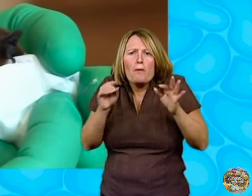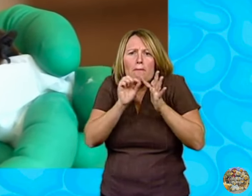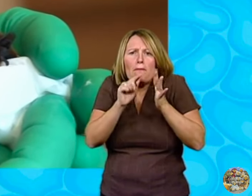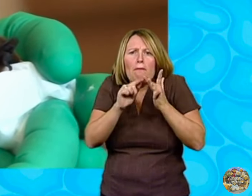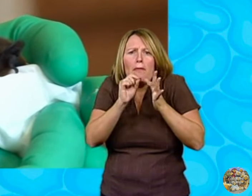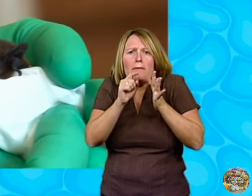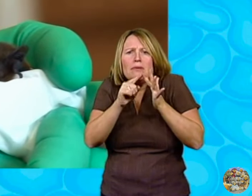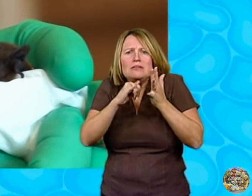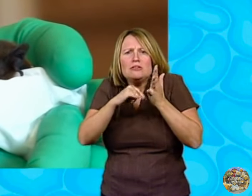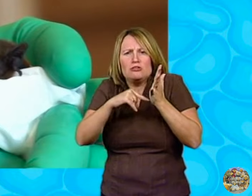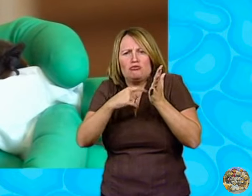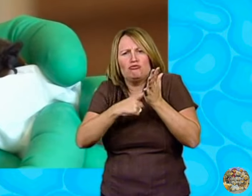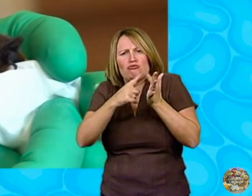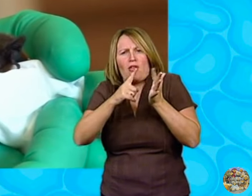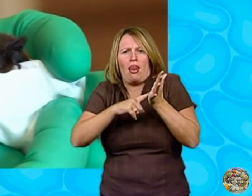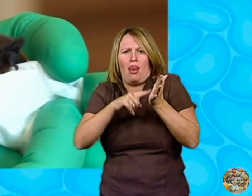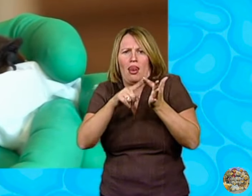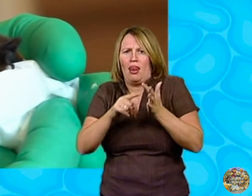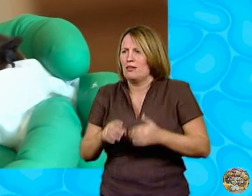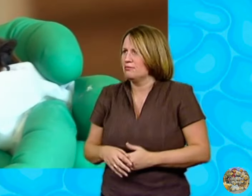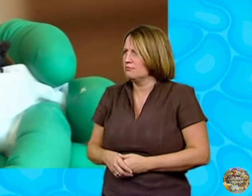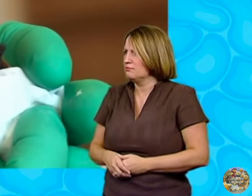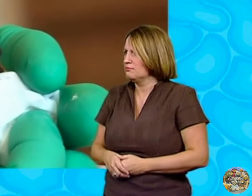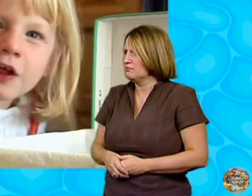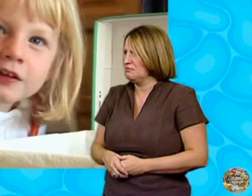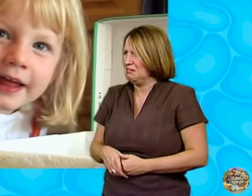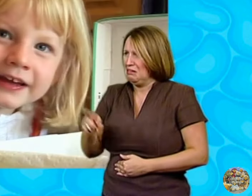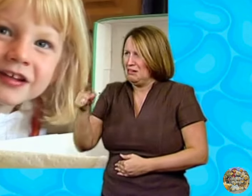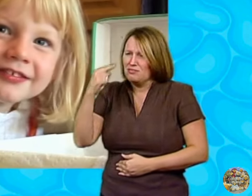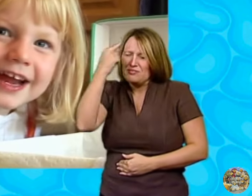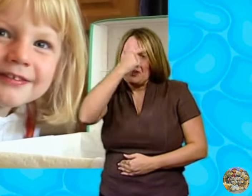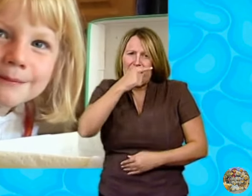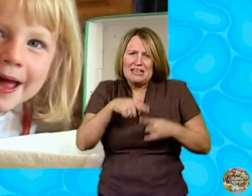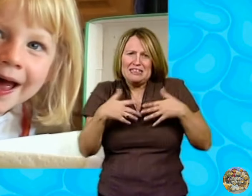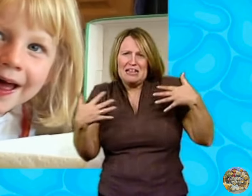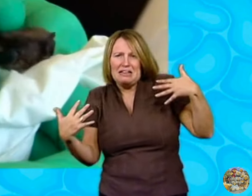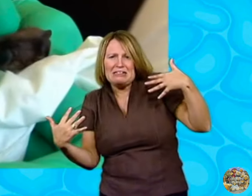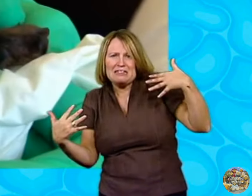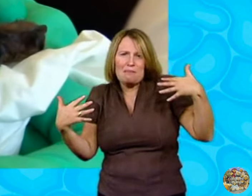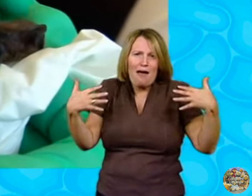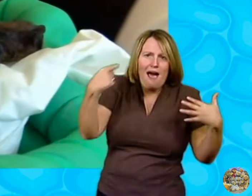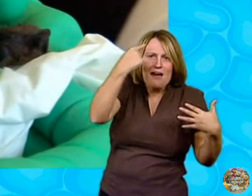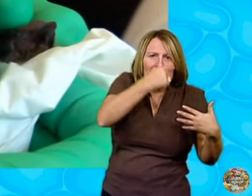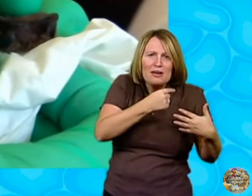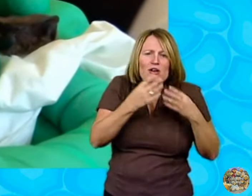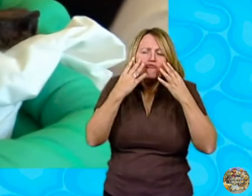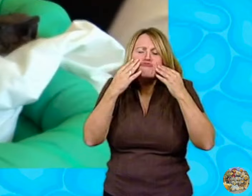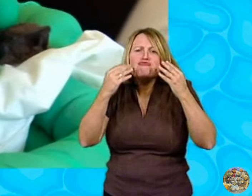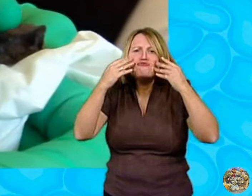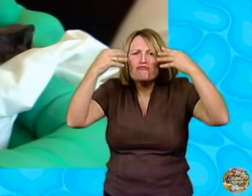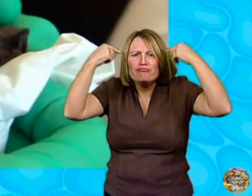bat. It is called a pipistrelle. The face looks like a teddy bear. He's got